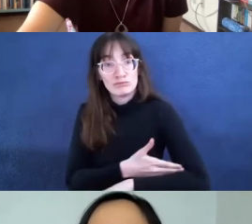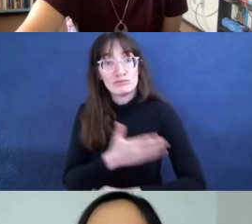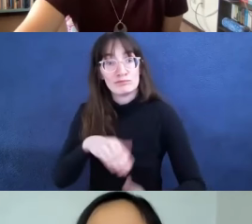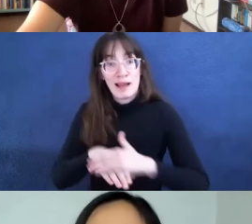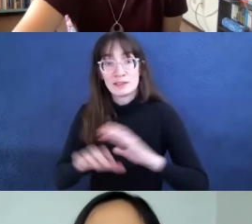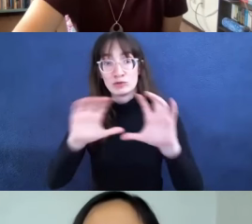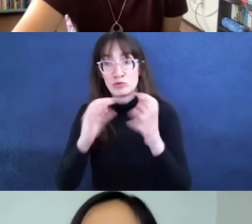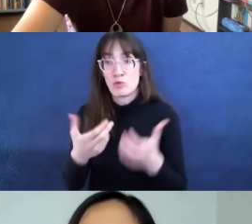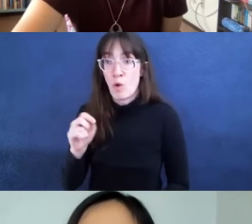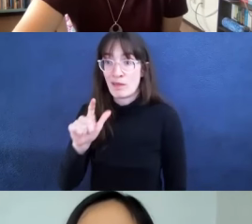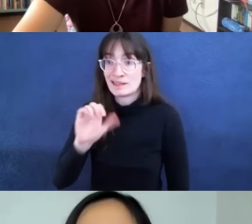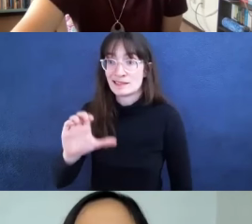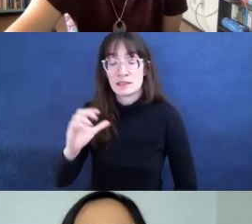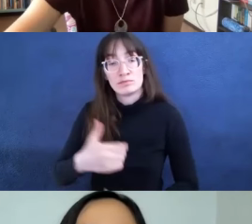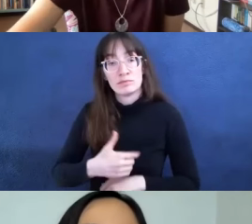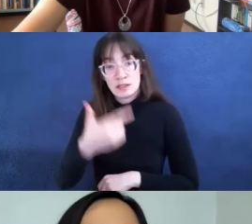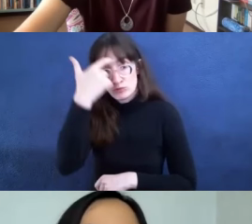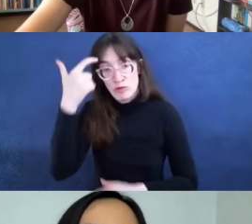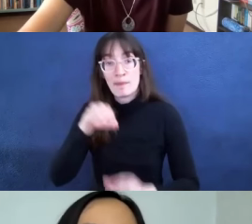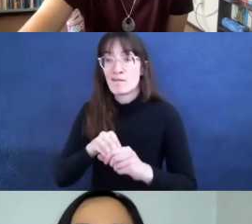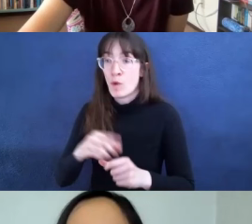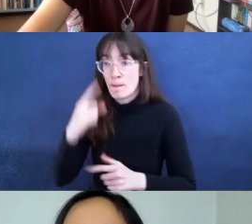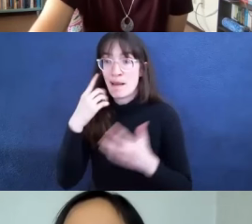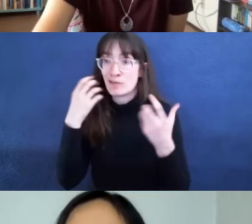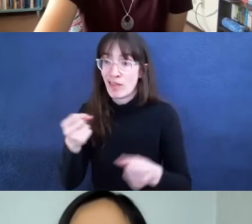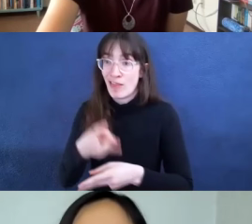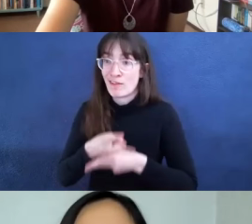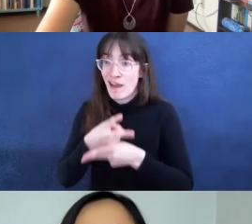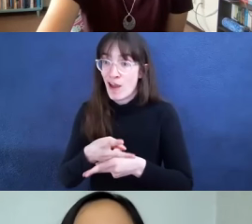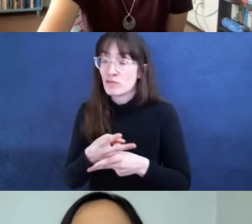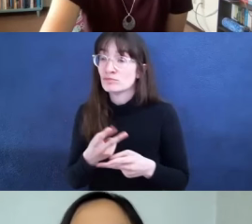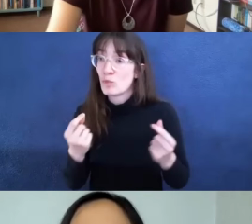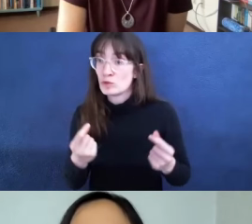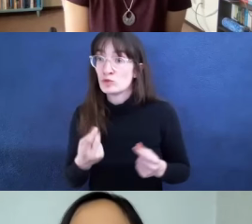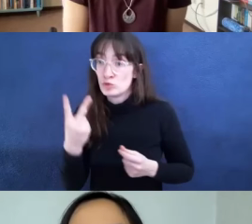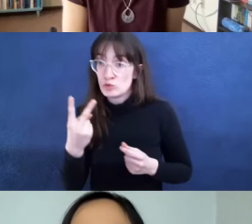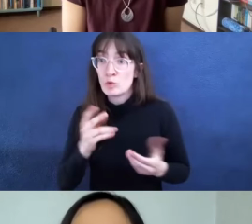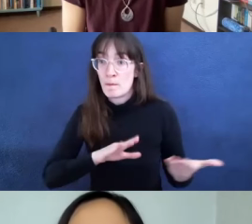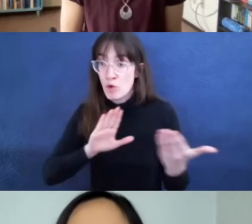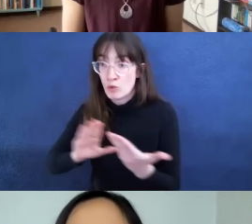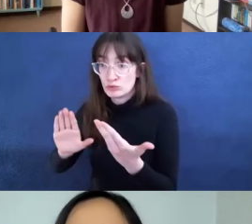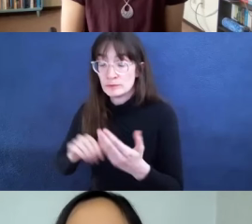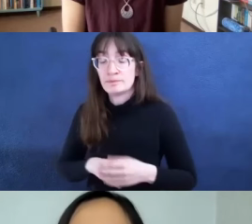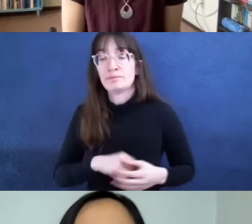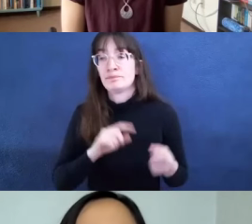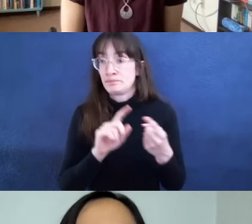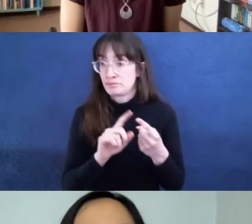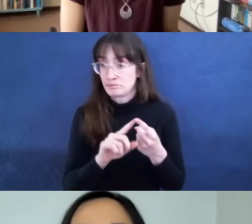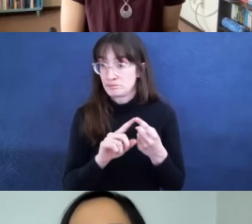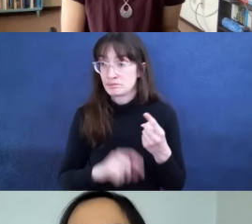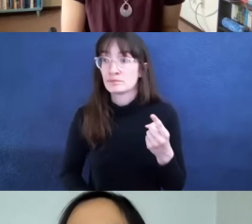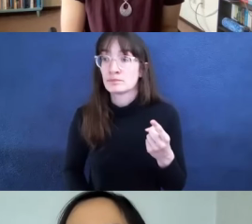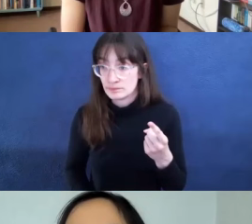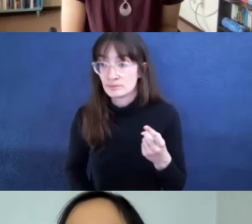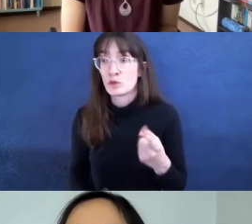and trauma-informed mental health care. And we do that in 2 main ways. So one is bringing these